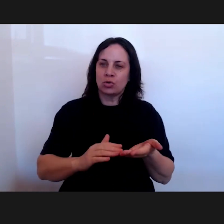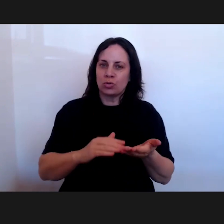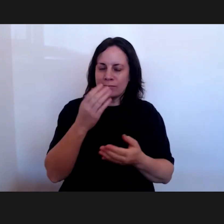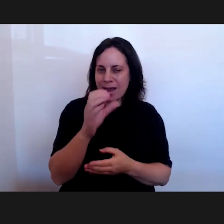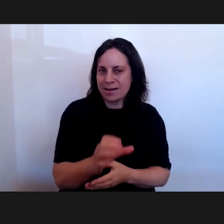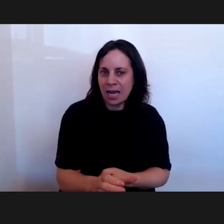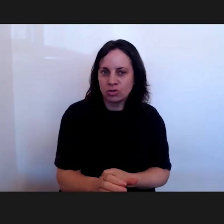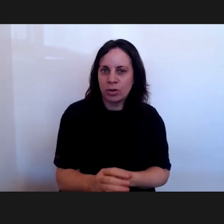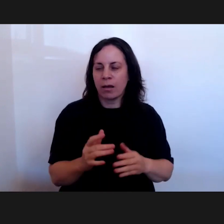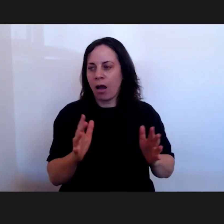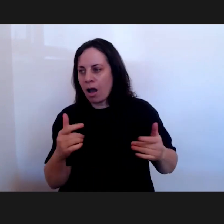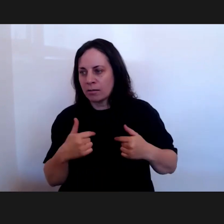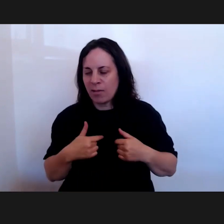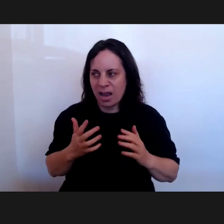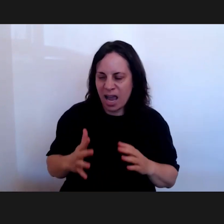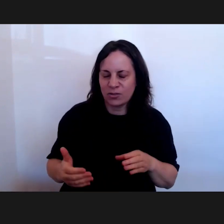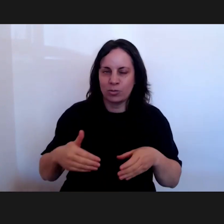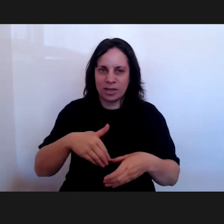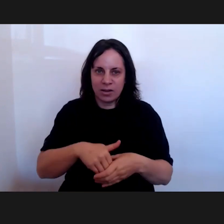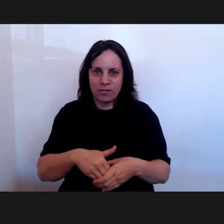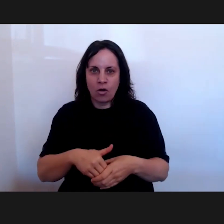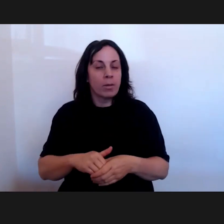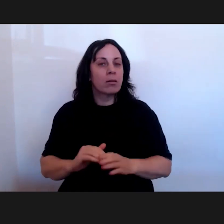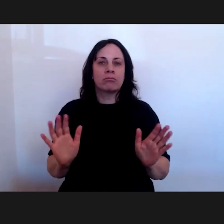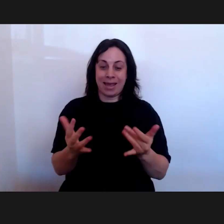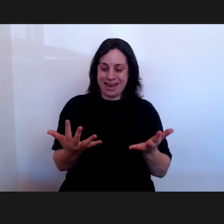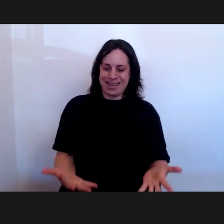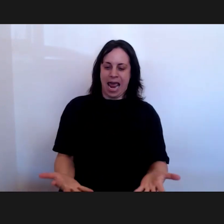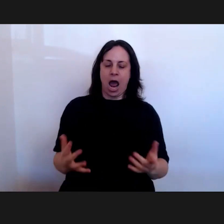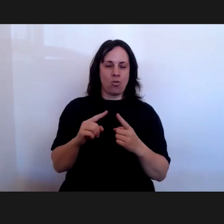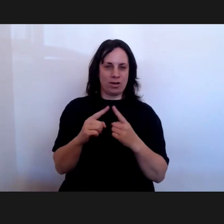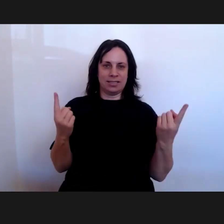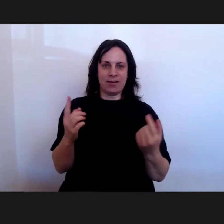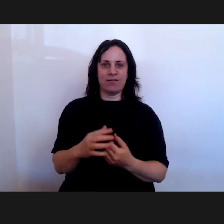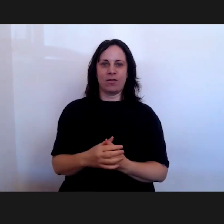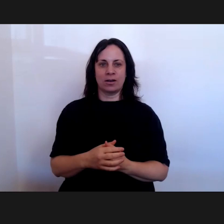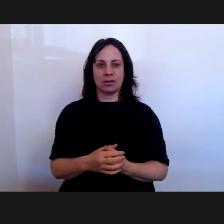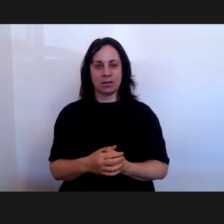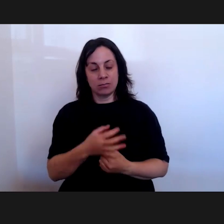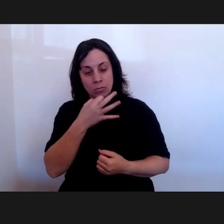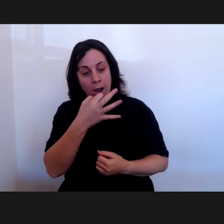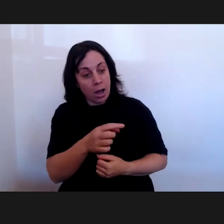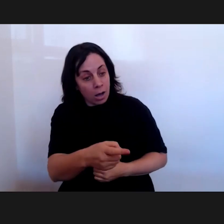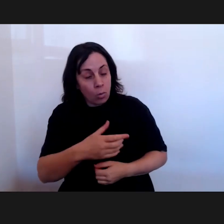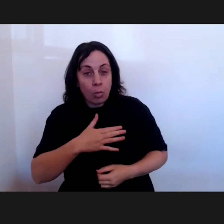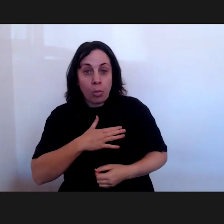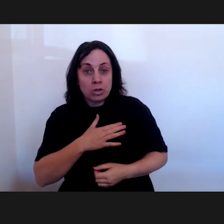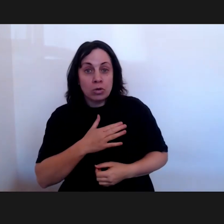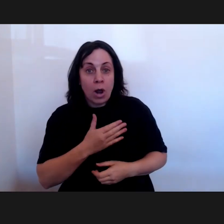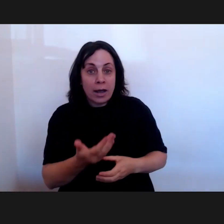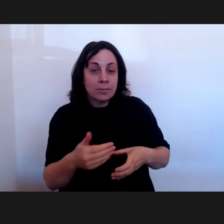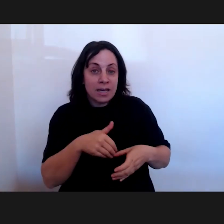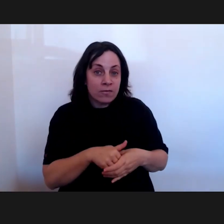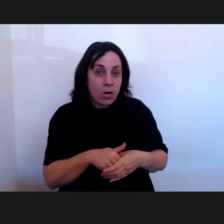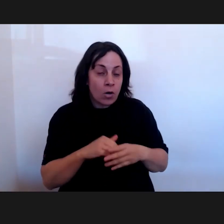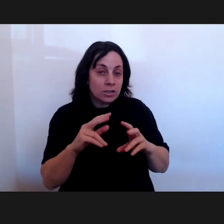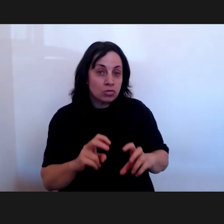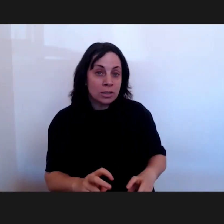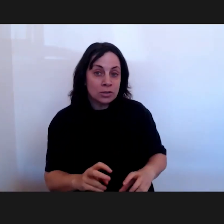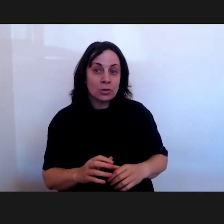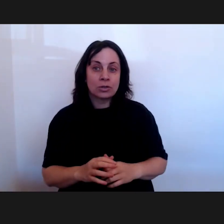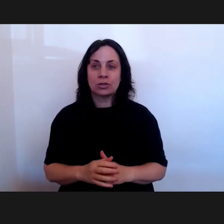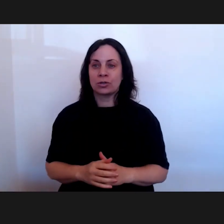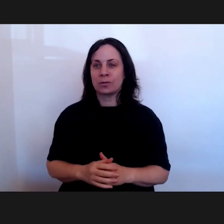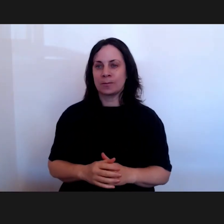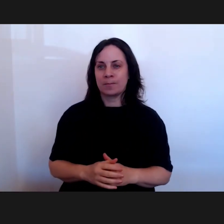participate because you think you have to do it. Now it's different. People are being asked, would you like to participate? But again, it's when do